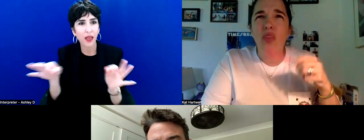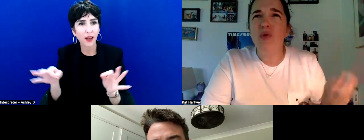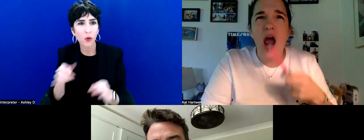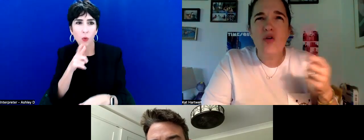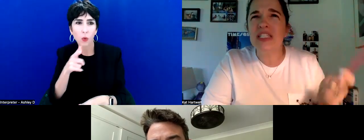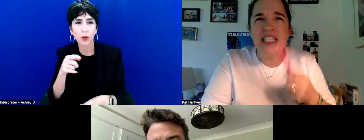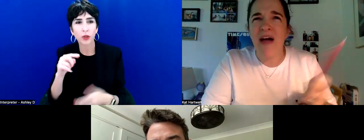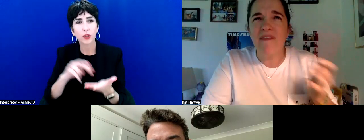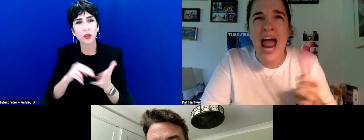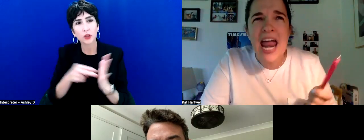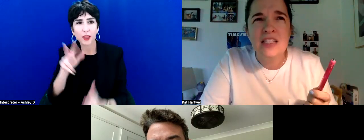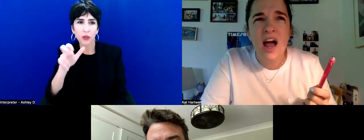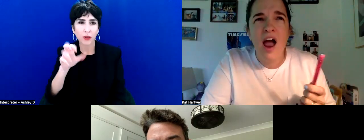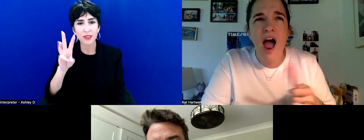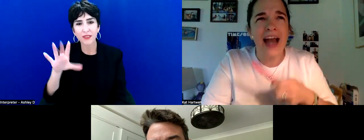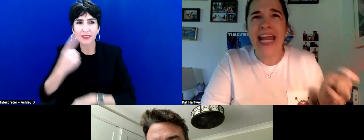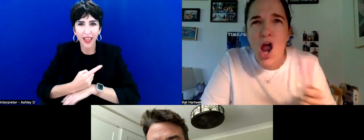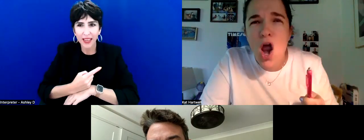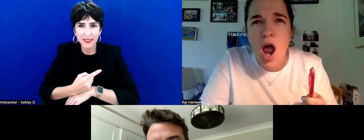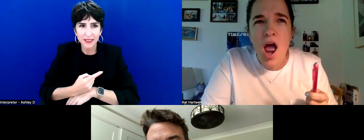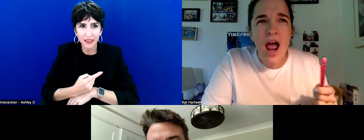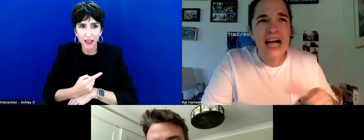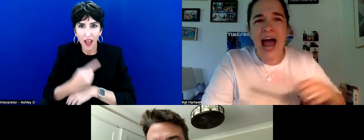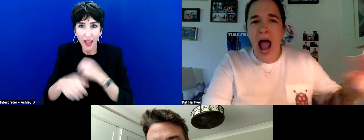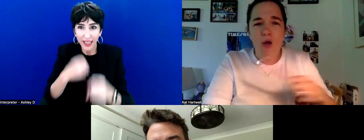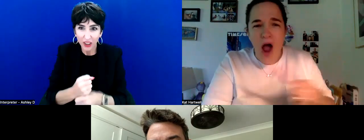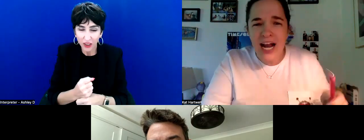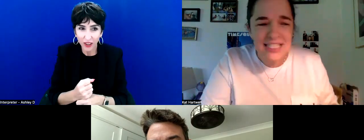mean, 365 days a year?